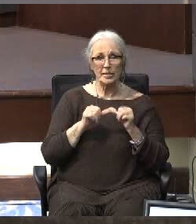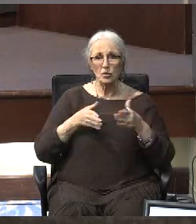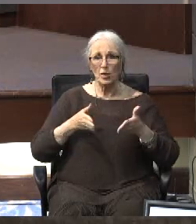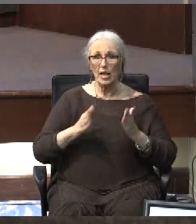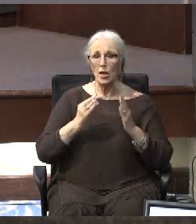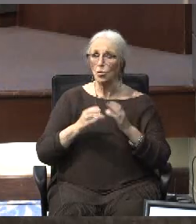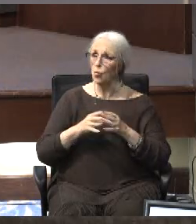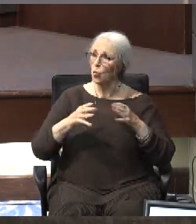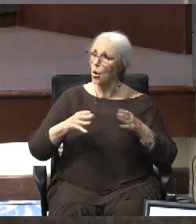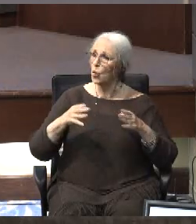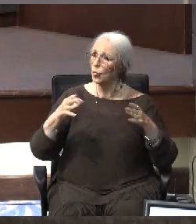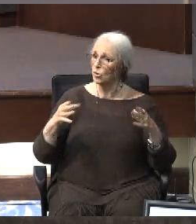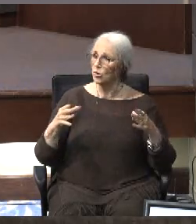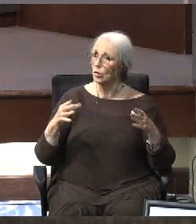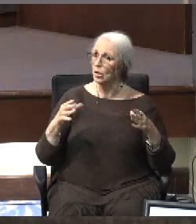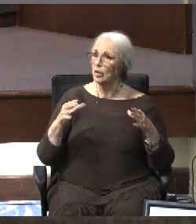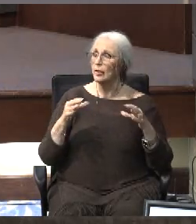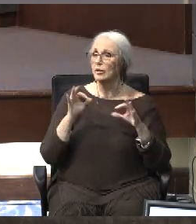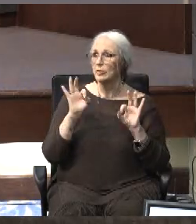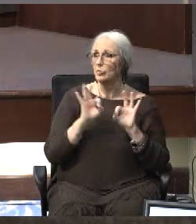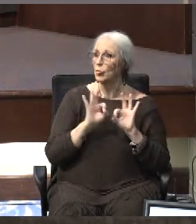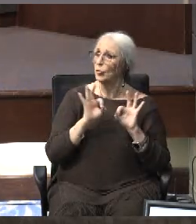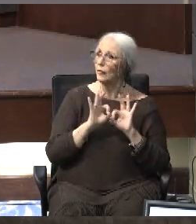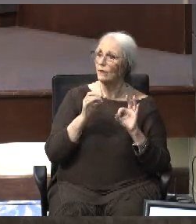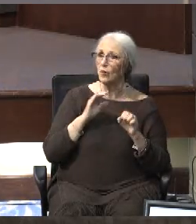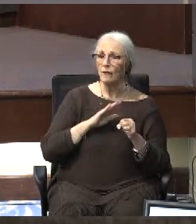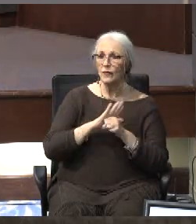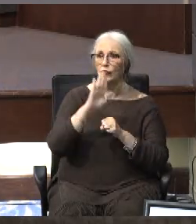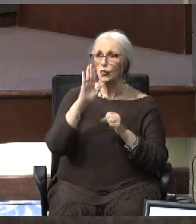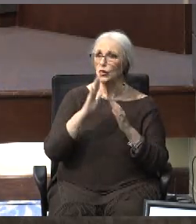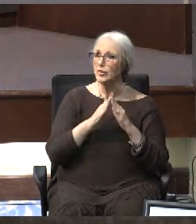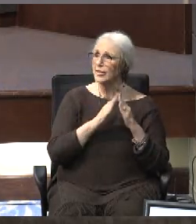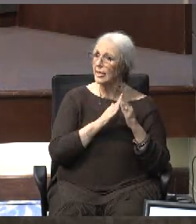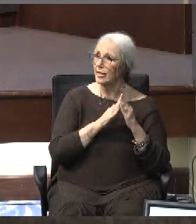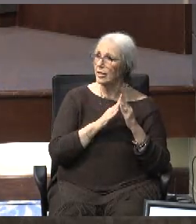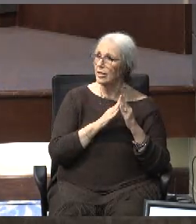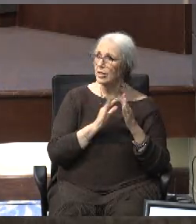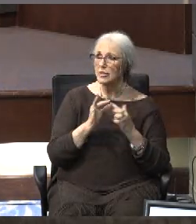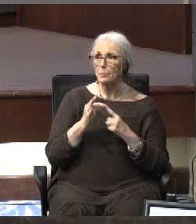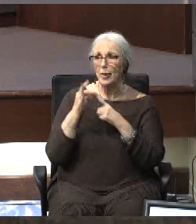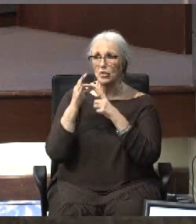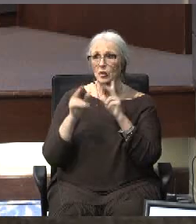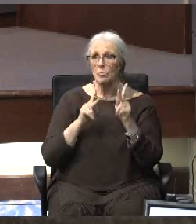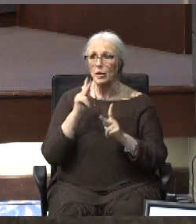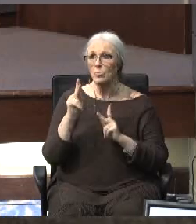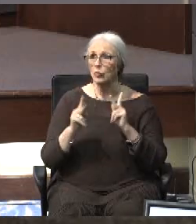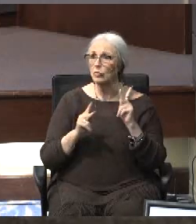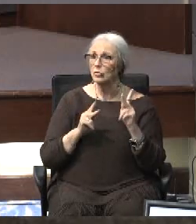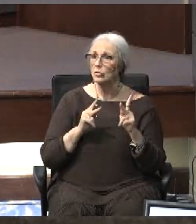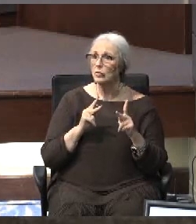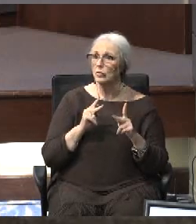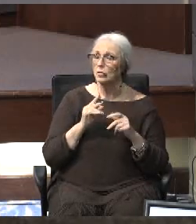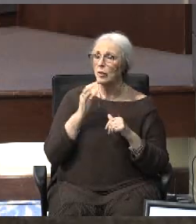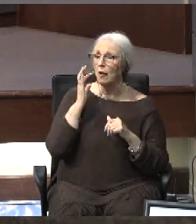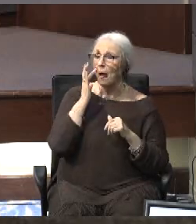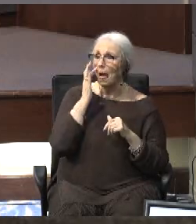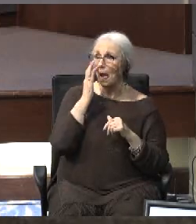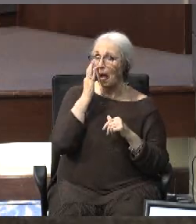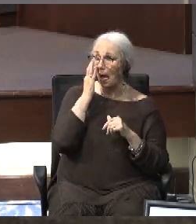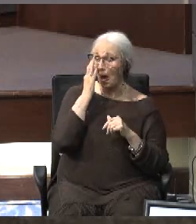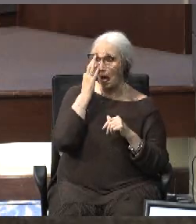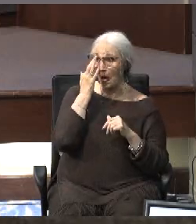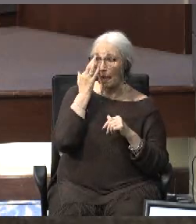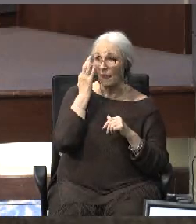the growth that is necessary for our whole city, but especially those that touch the rural fringe. So